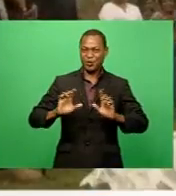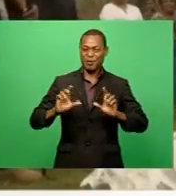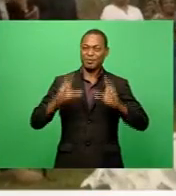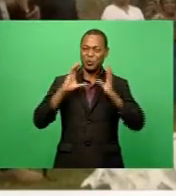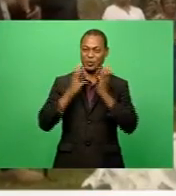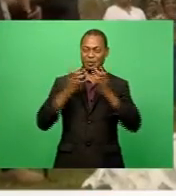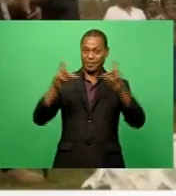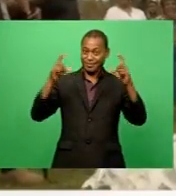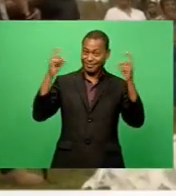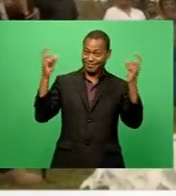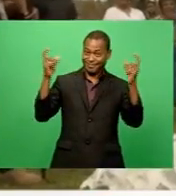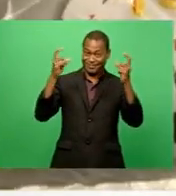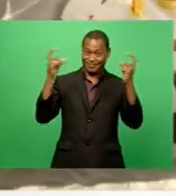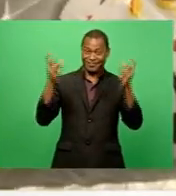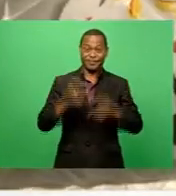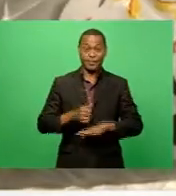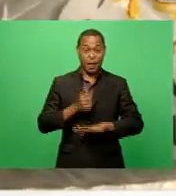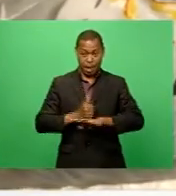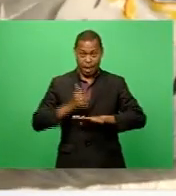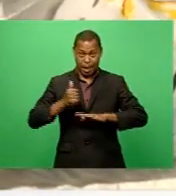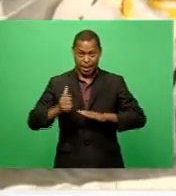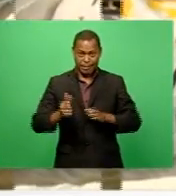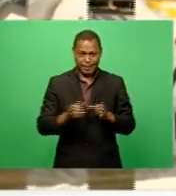Government prioritizes distribution of ration.